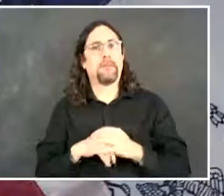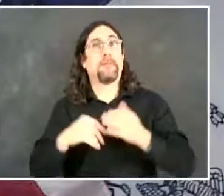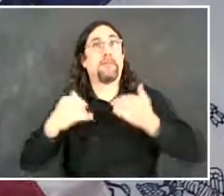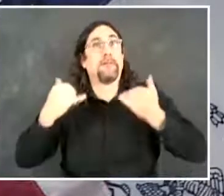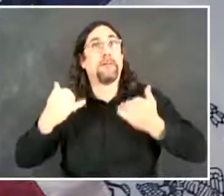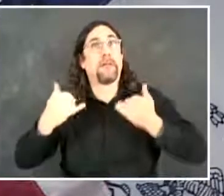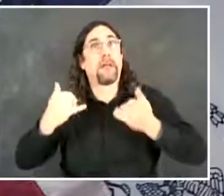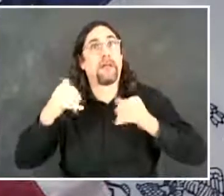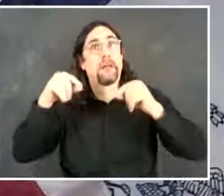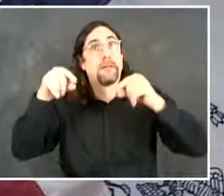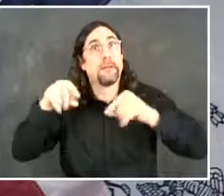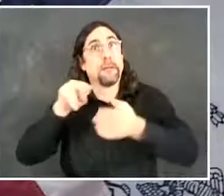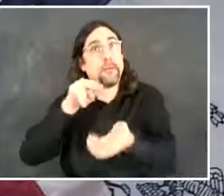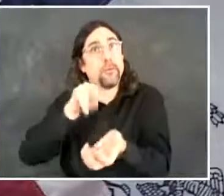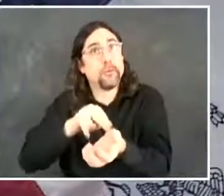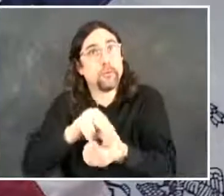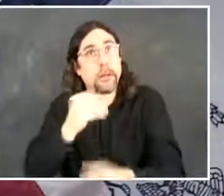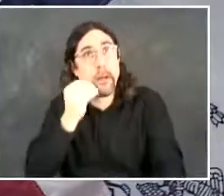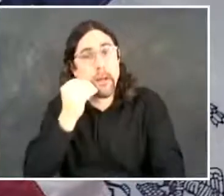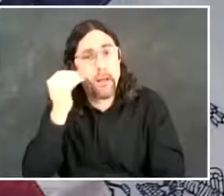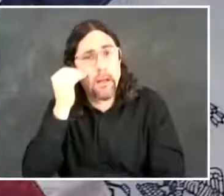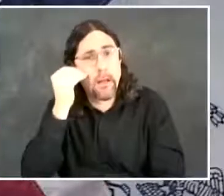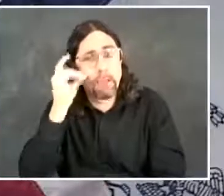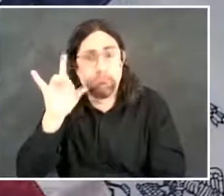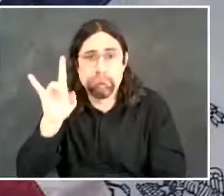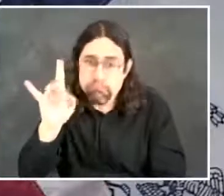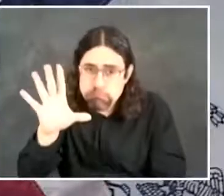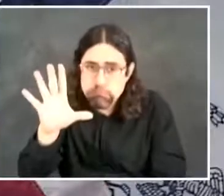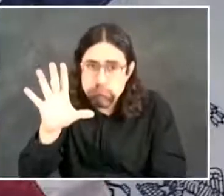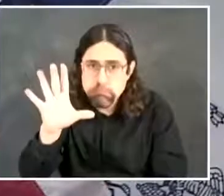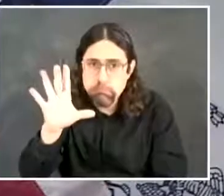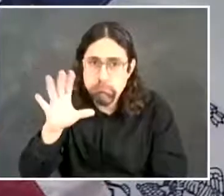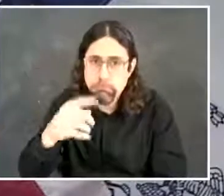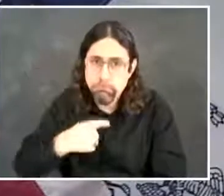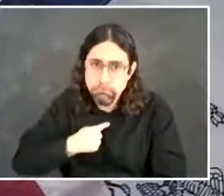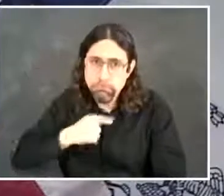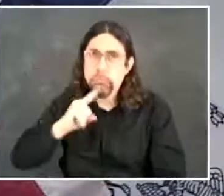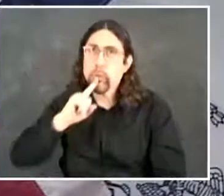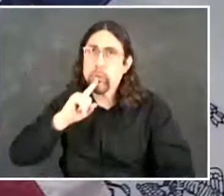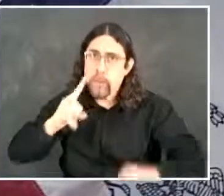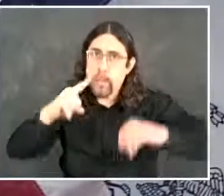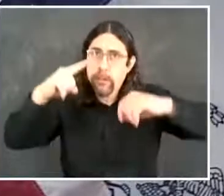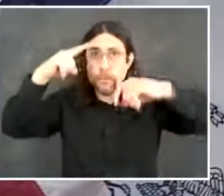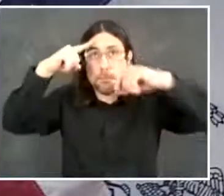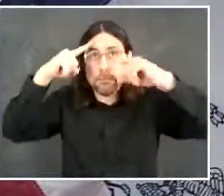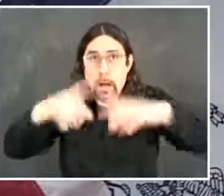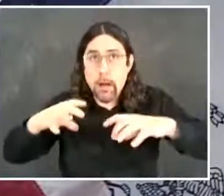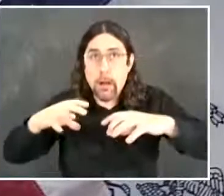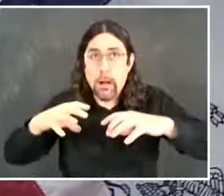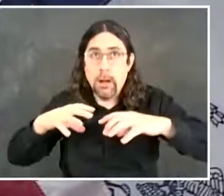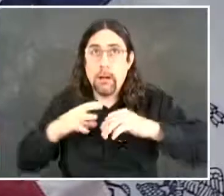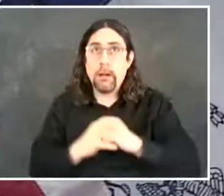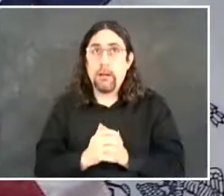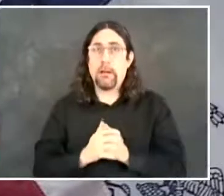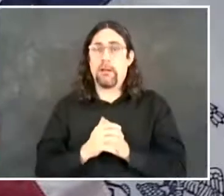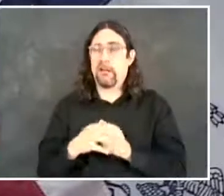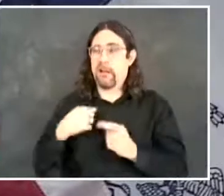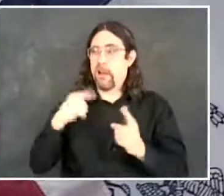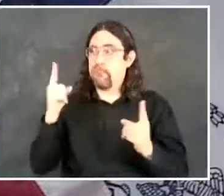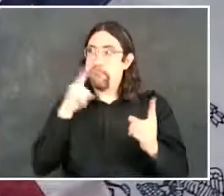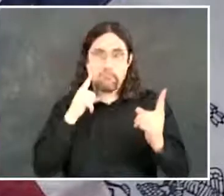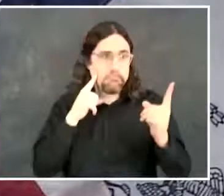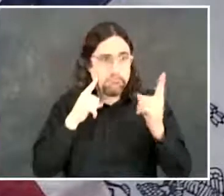first of all, the city has, for the last over a month, since I believe starting on March 25th, we